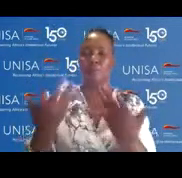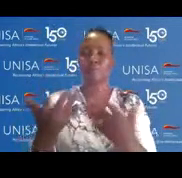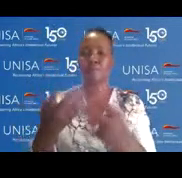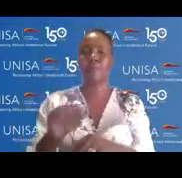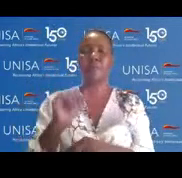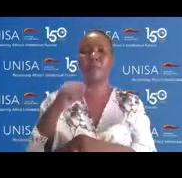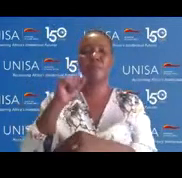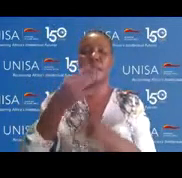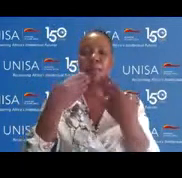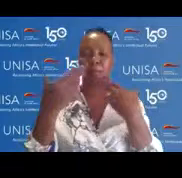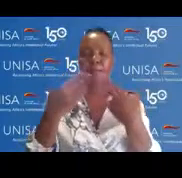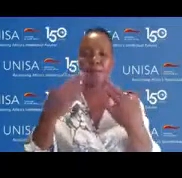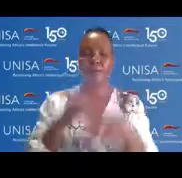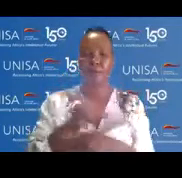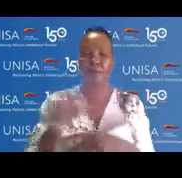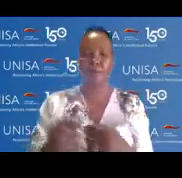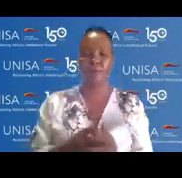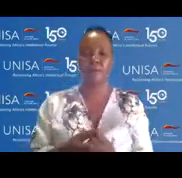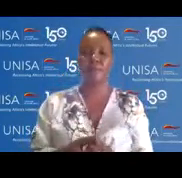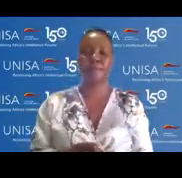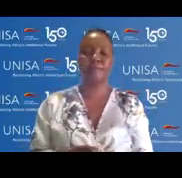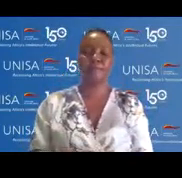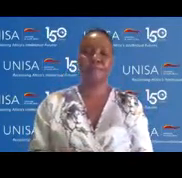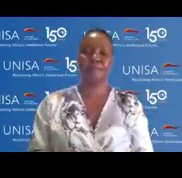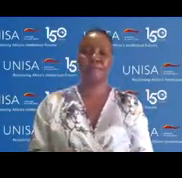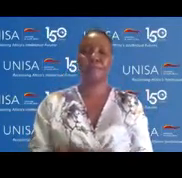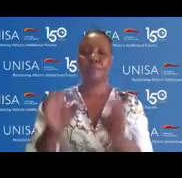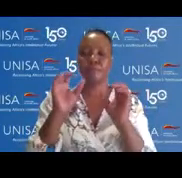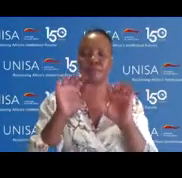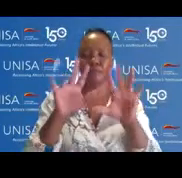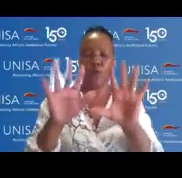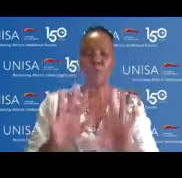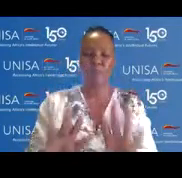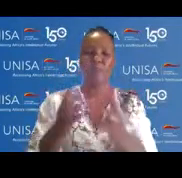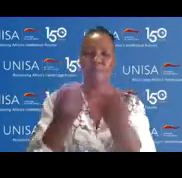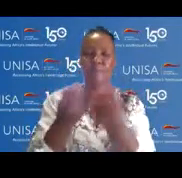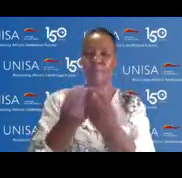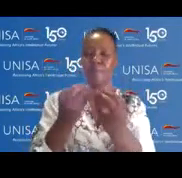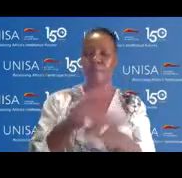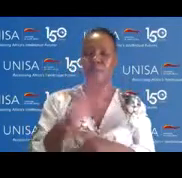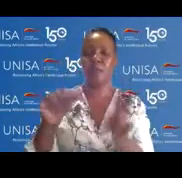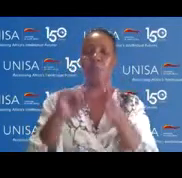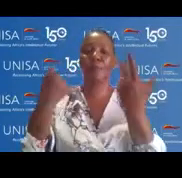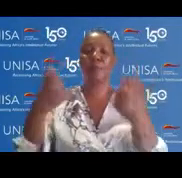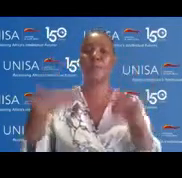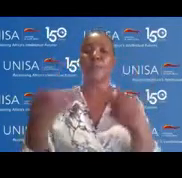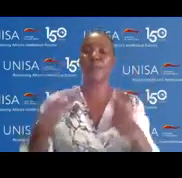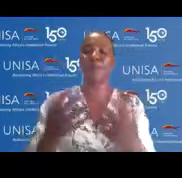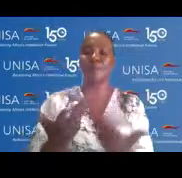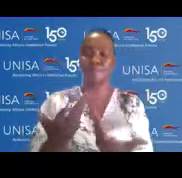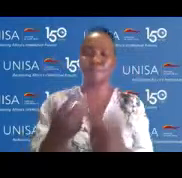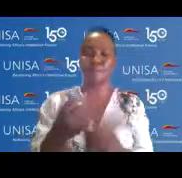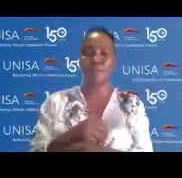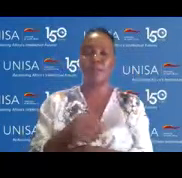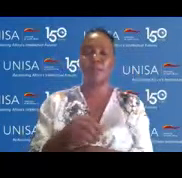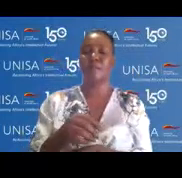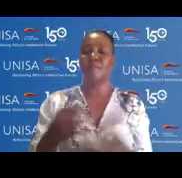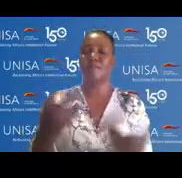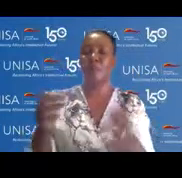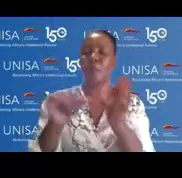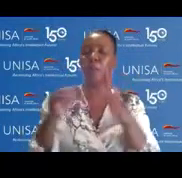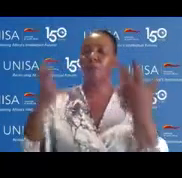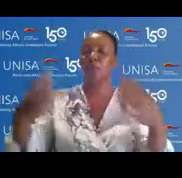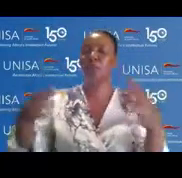that, David. Back to you. Awesome stuff. Thanks, Benelli. That is so important, guys. Very, very important information